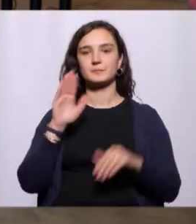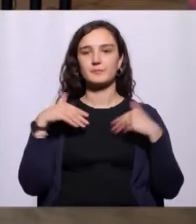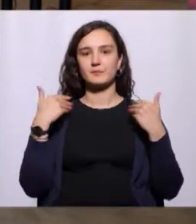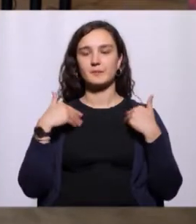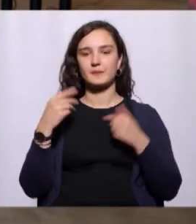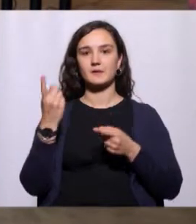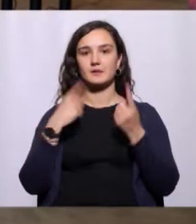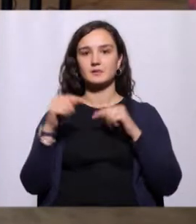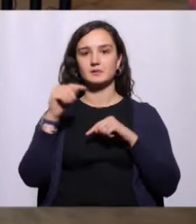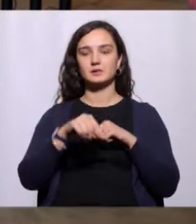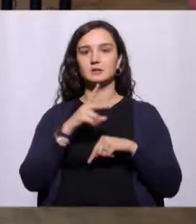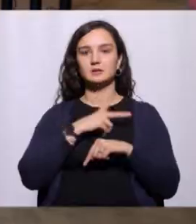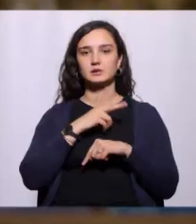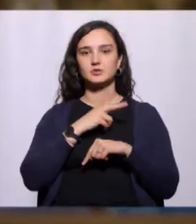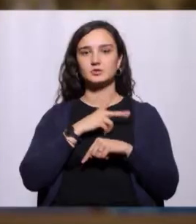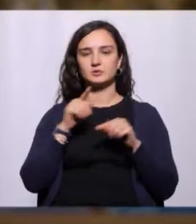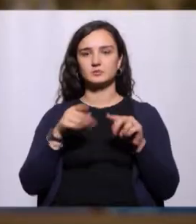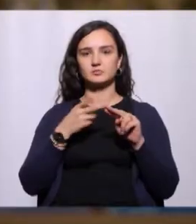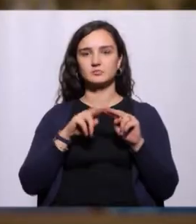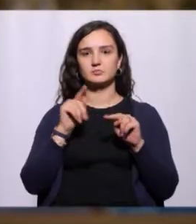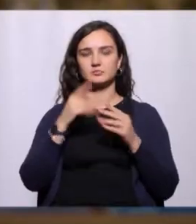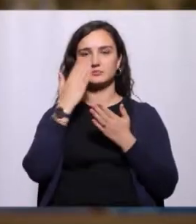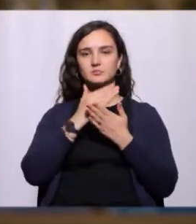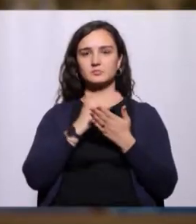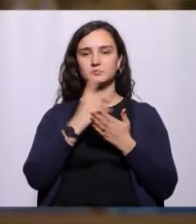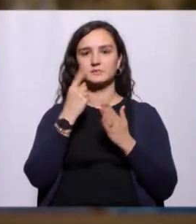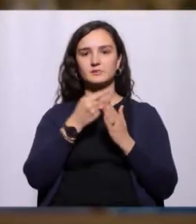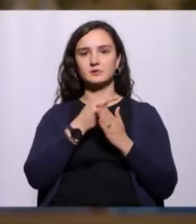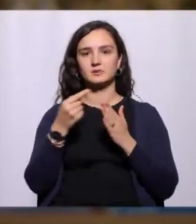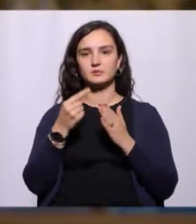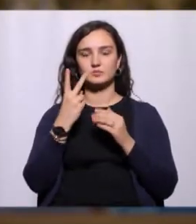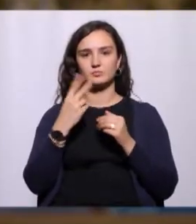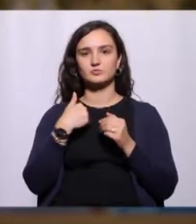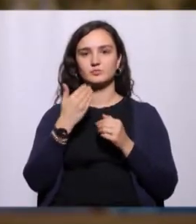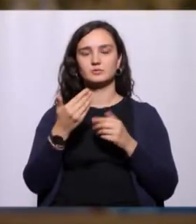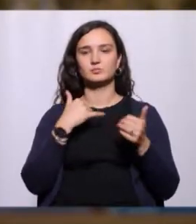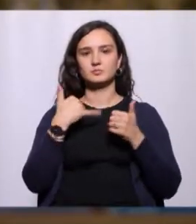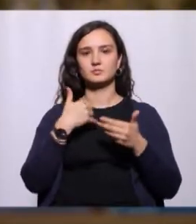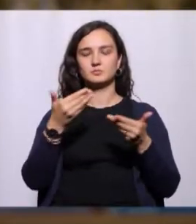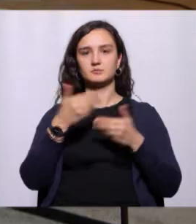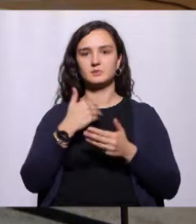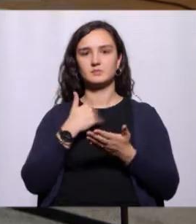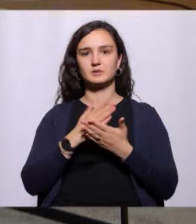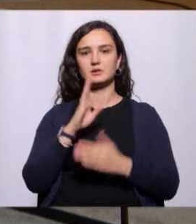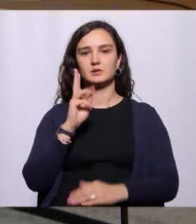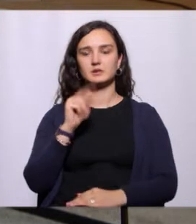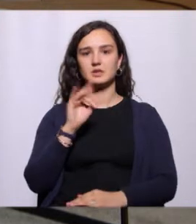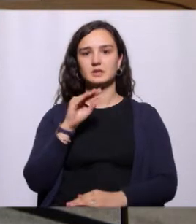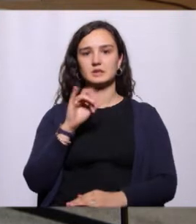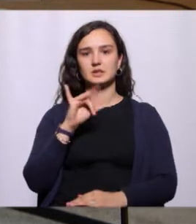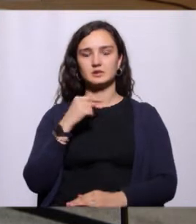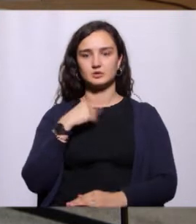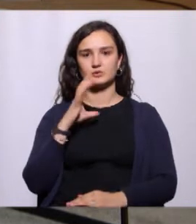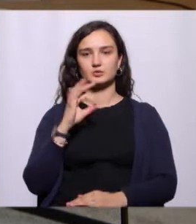And welcome back to English for Specific Purposes Level A2. We are your hosts. I am Mr. Carter. And I am